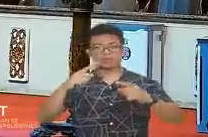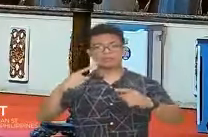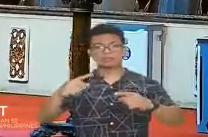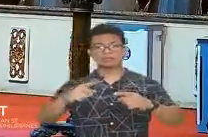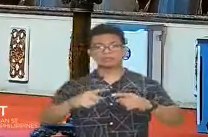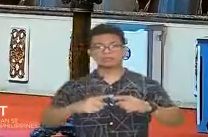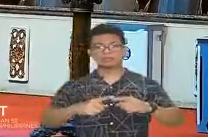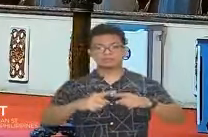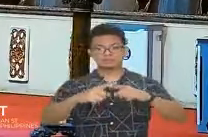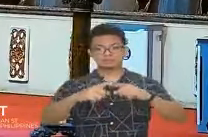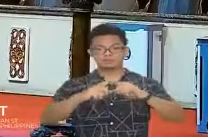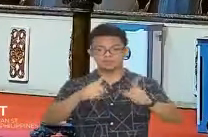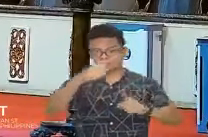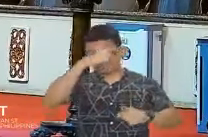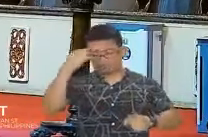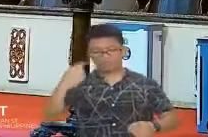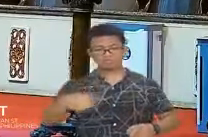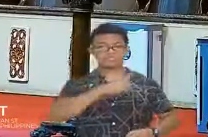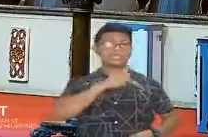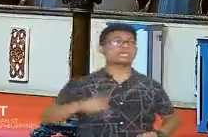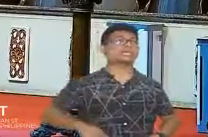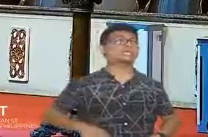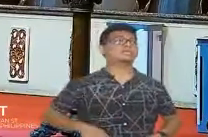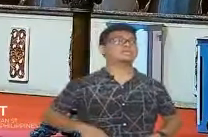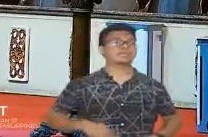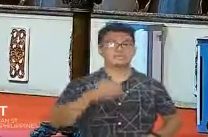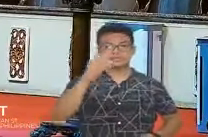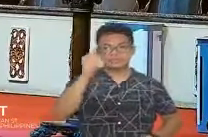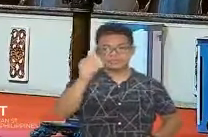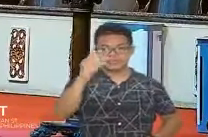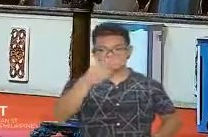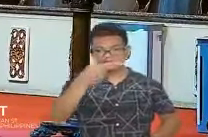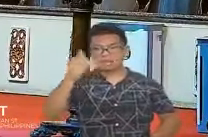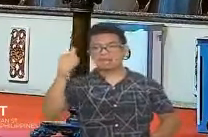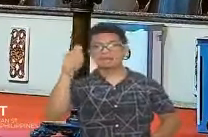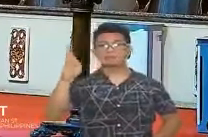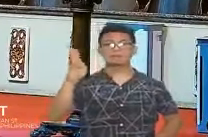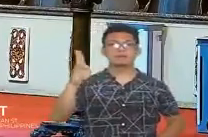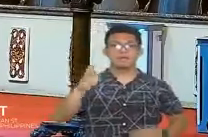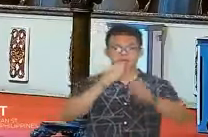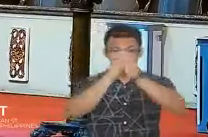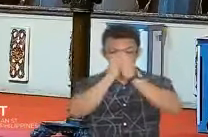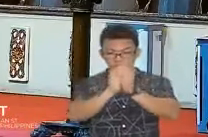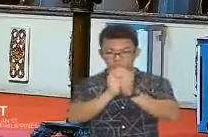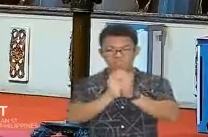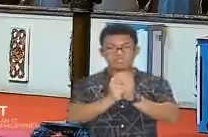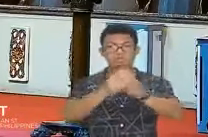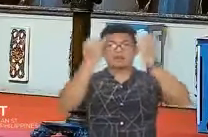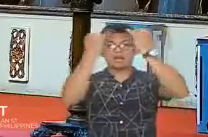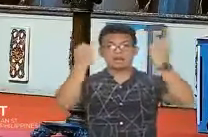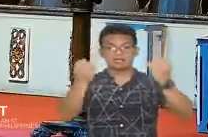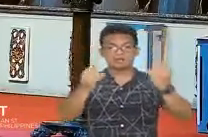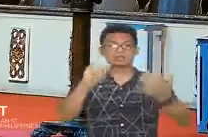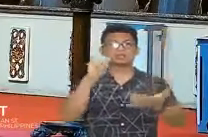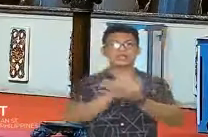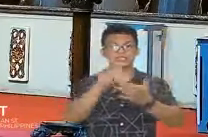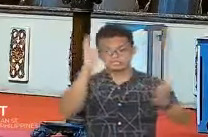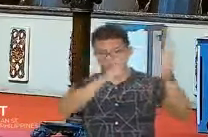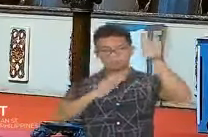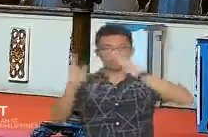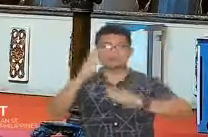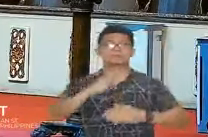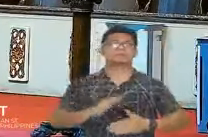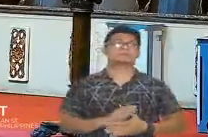Now therefore, gather to me all Israel unto Mount Carmel, and the prophets of Baal 450,